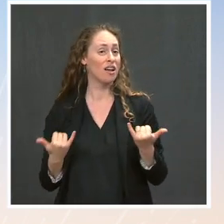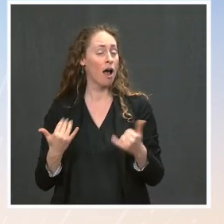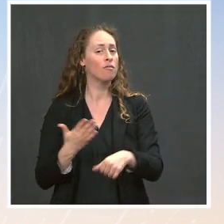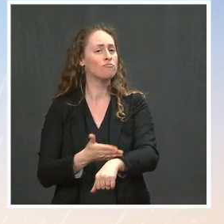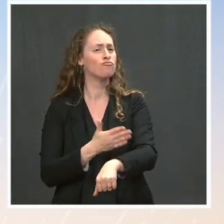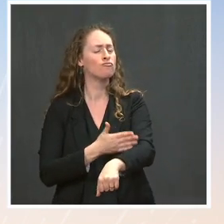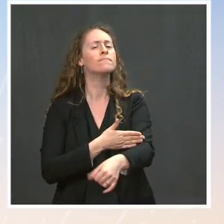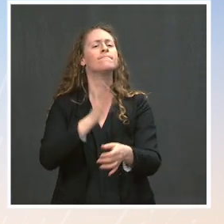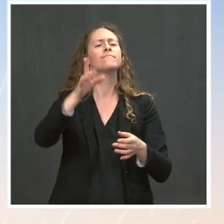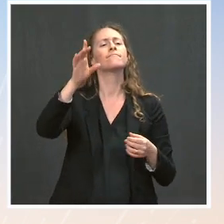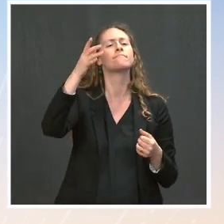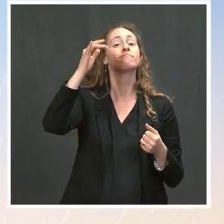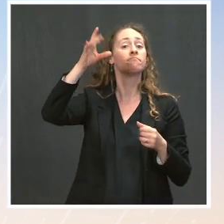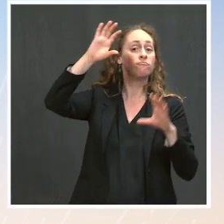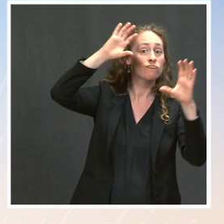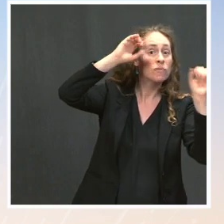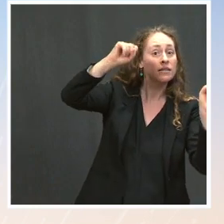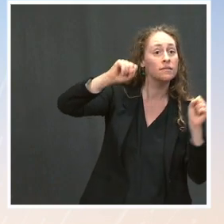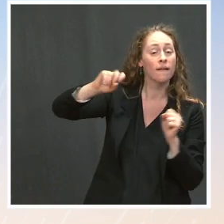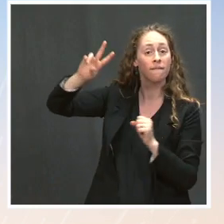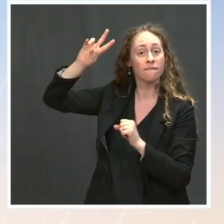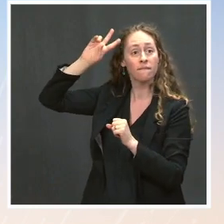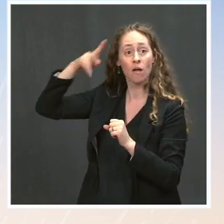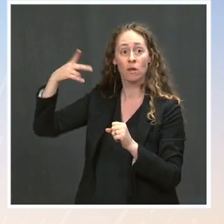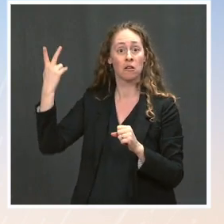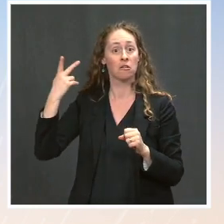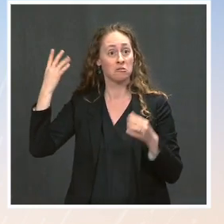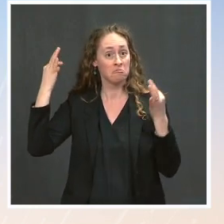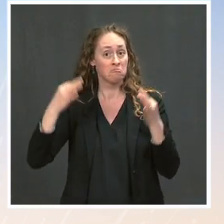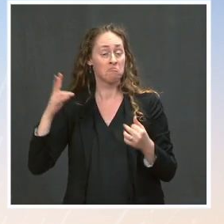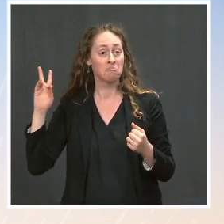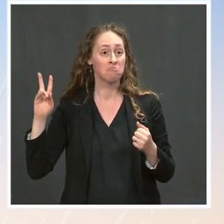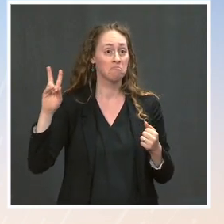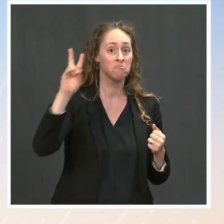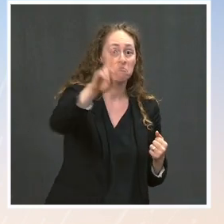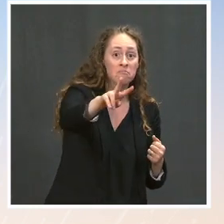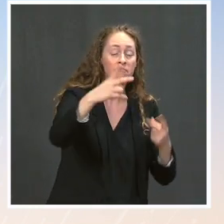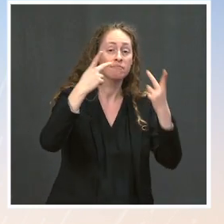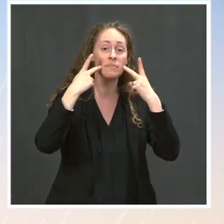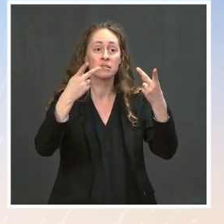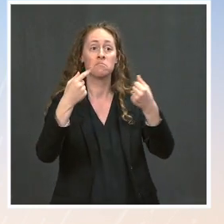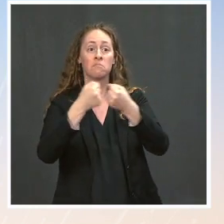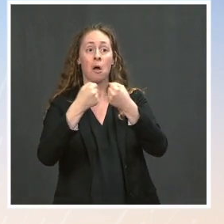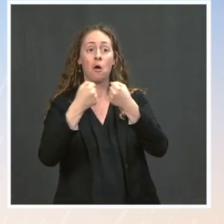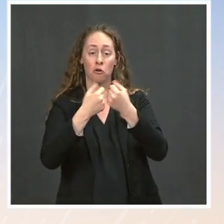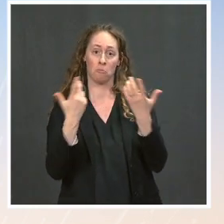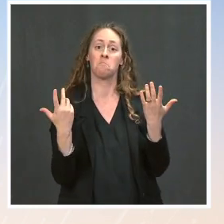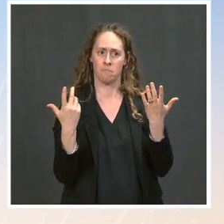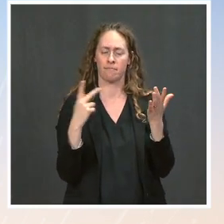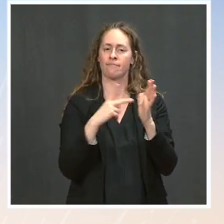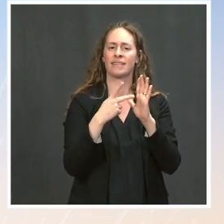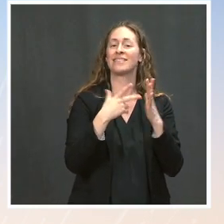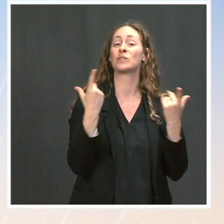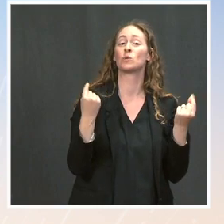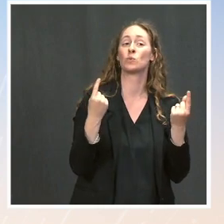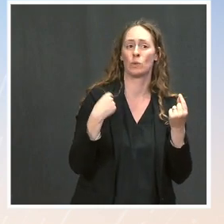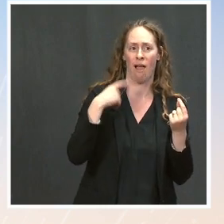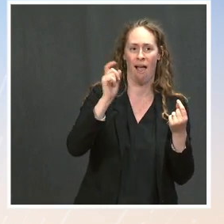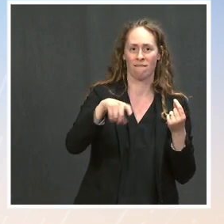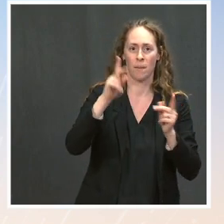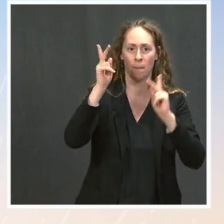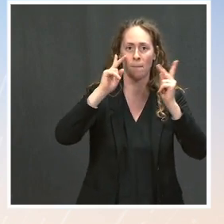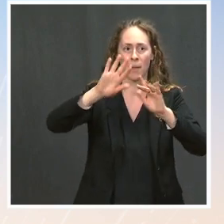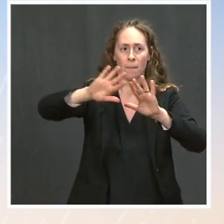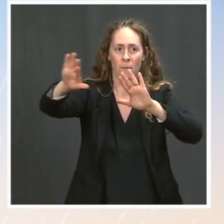vice president goes down and visits a facility like this, you have to potentially clear some parts out. There's a lot of security that